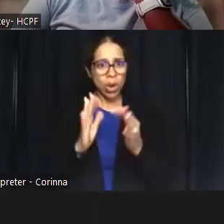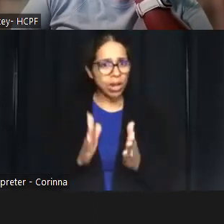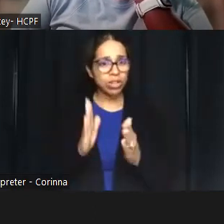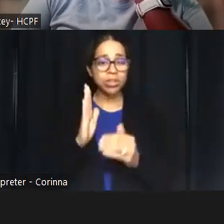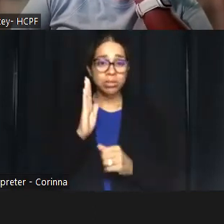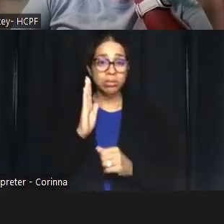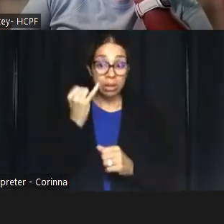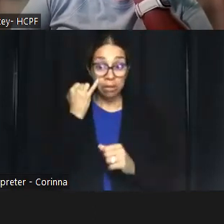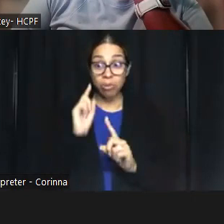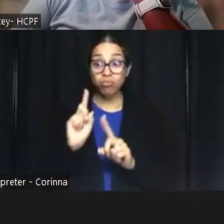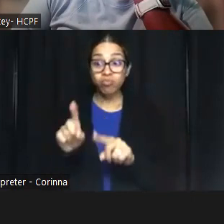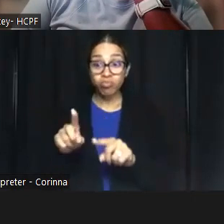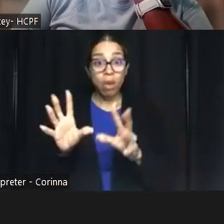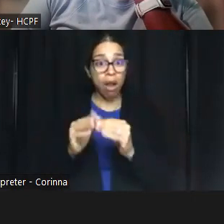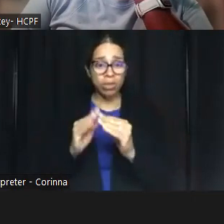attending conferences,